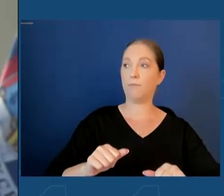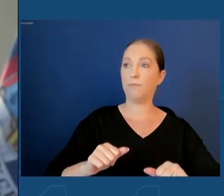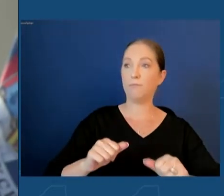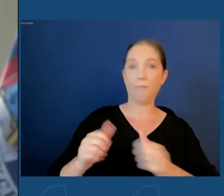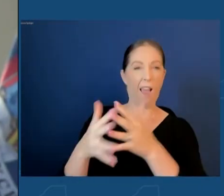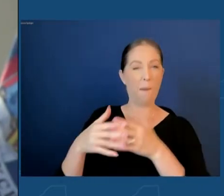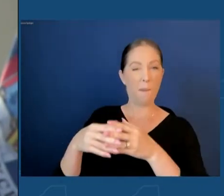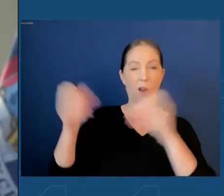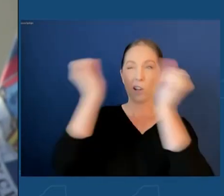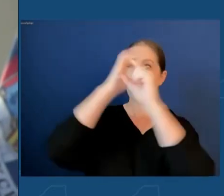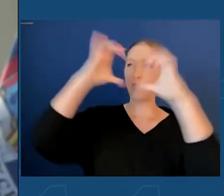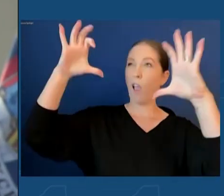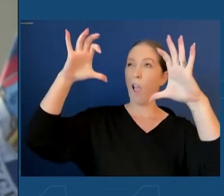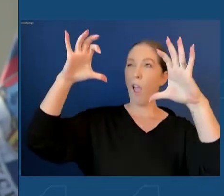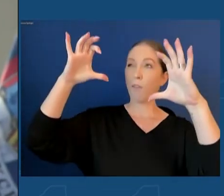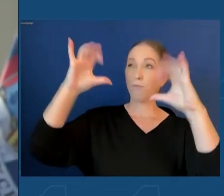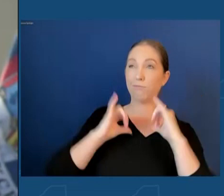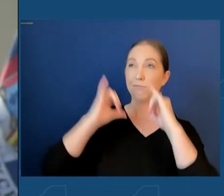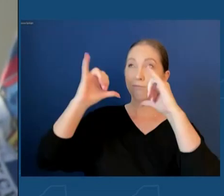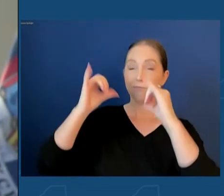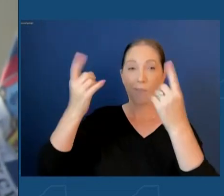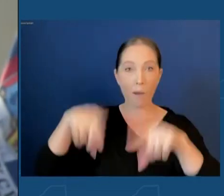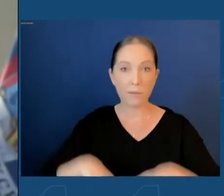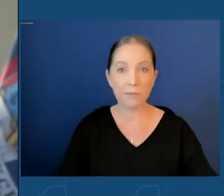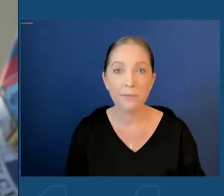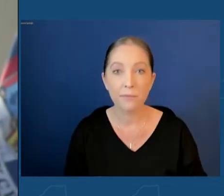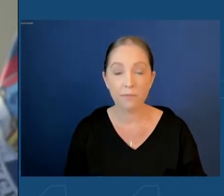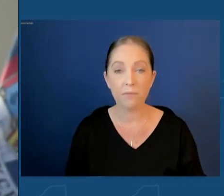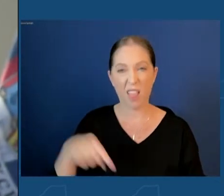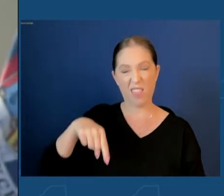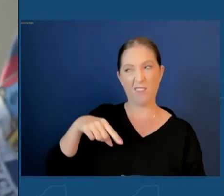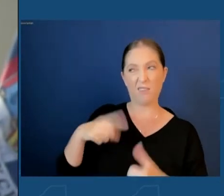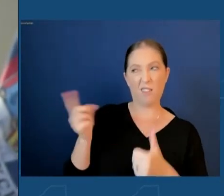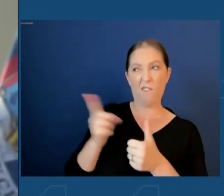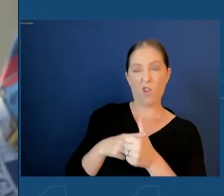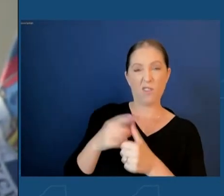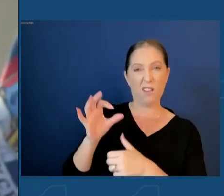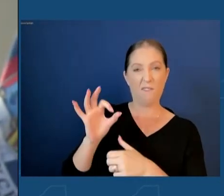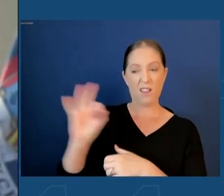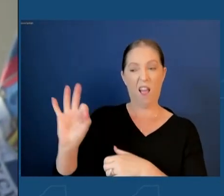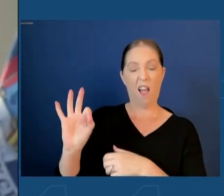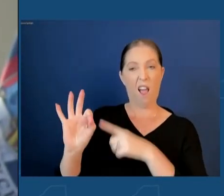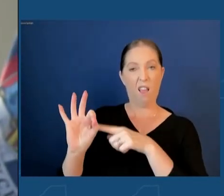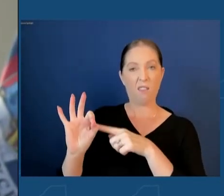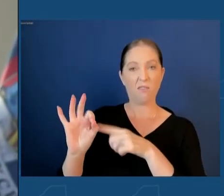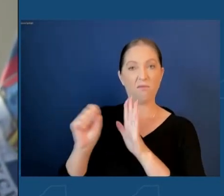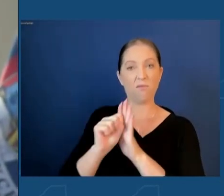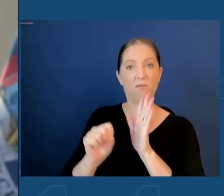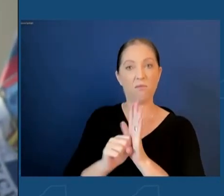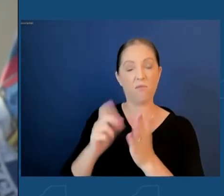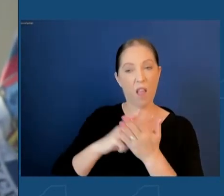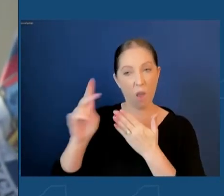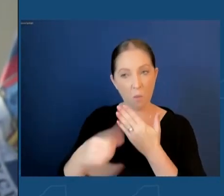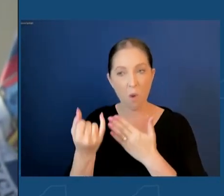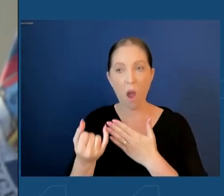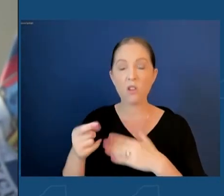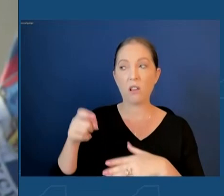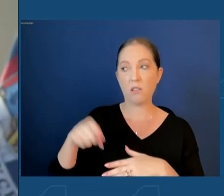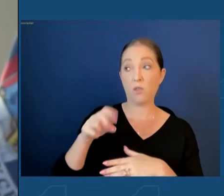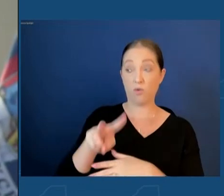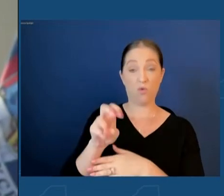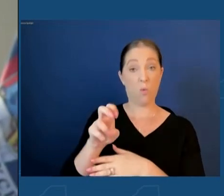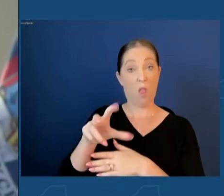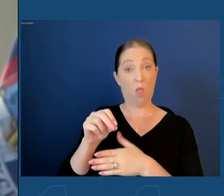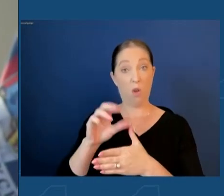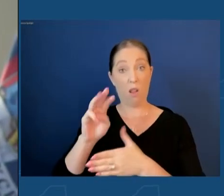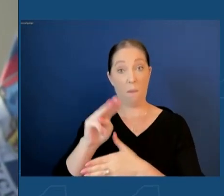first of 9 state-funded projects that I announced last September 14th, a $230 million investment